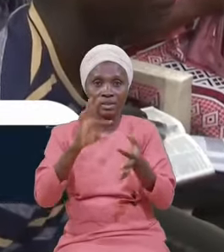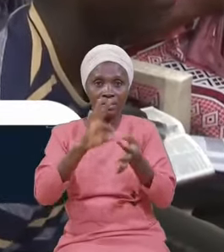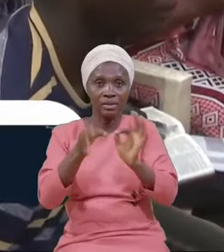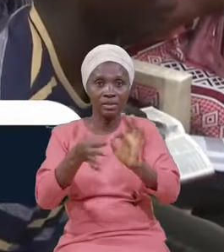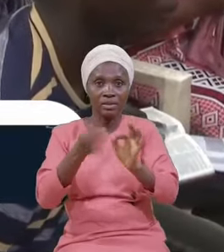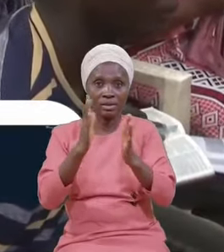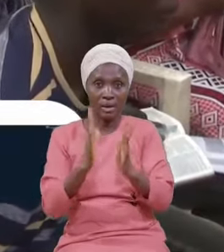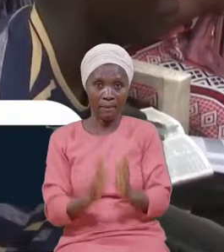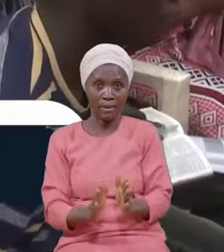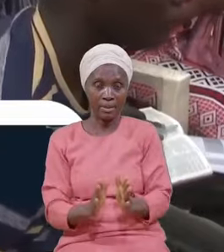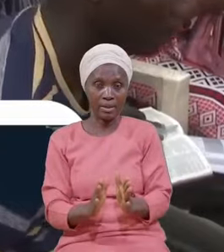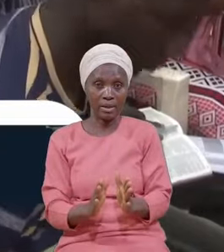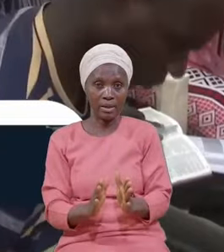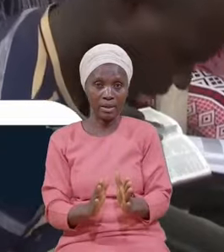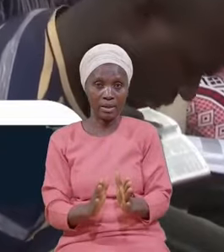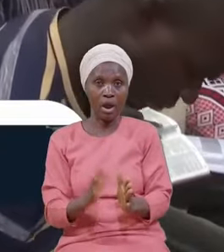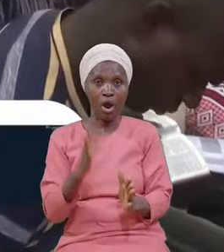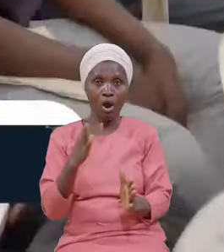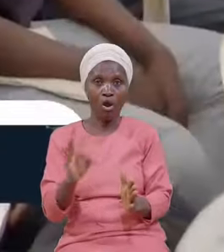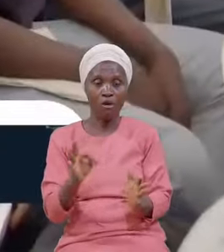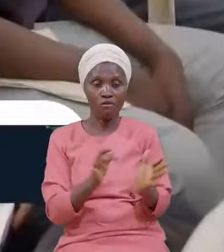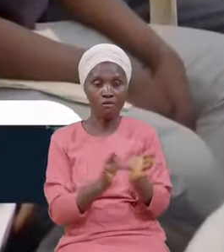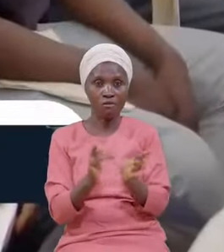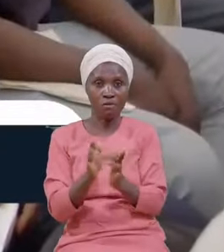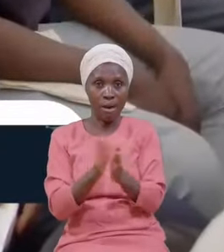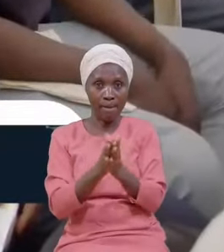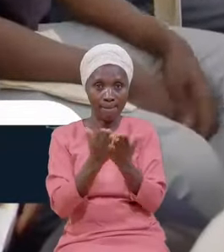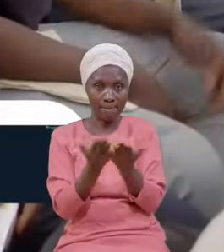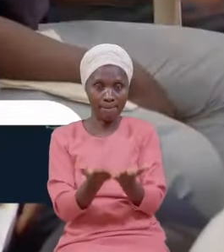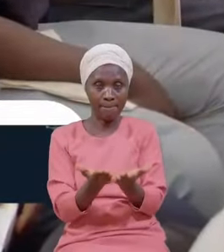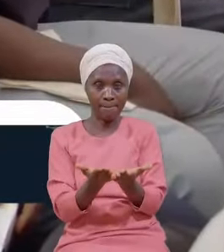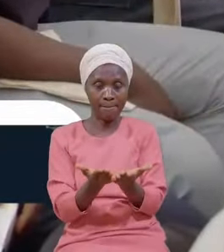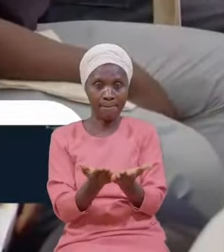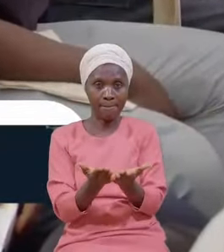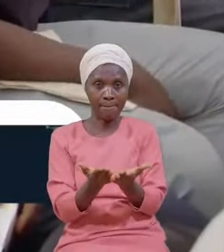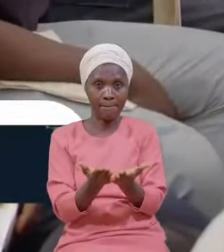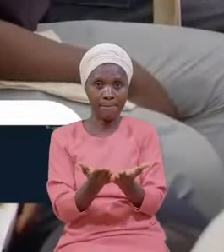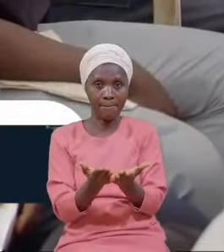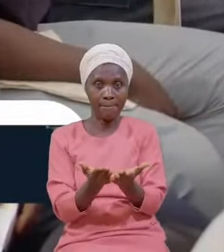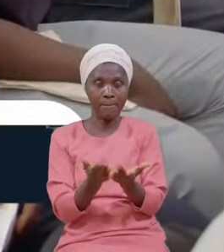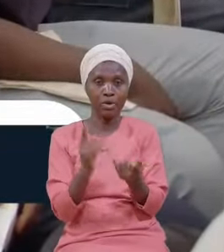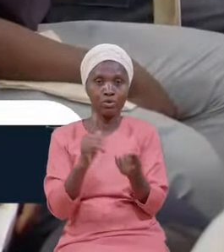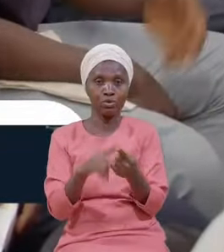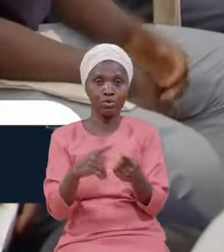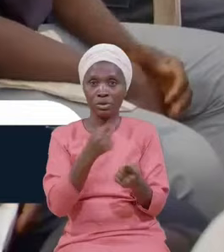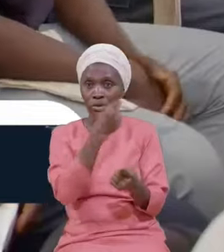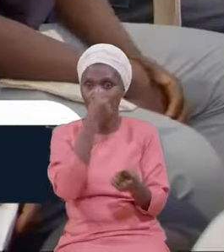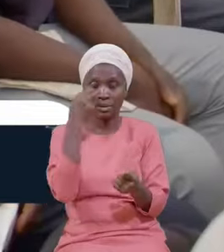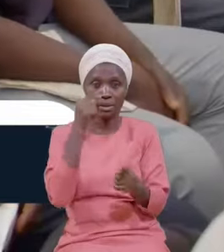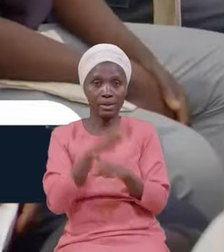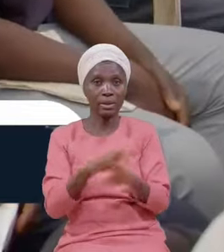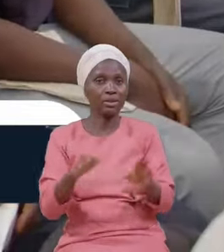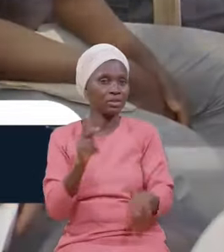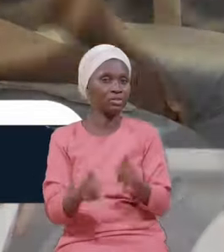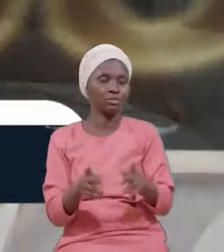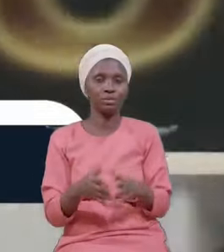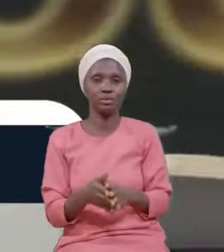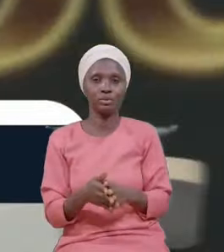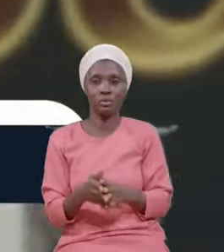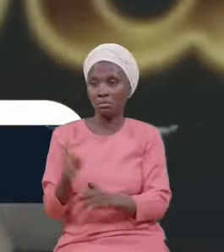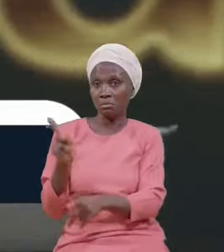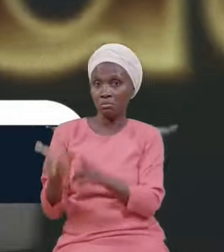Interpreter of scripture to recit L the people who read the